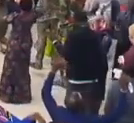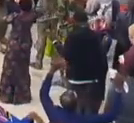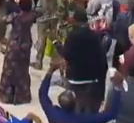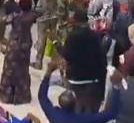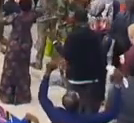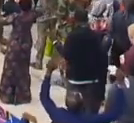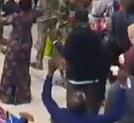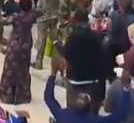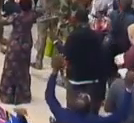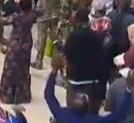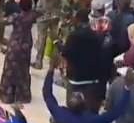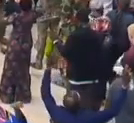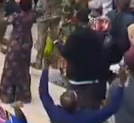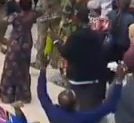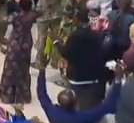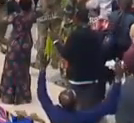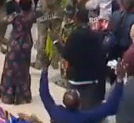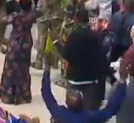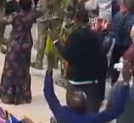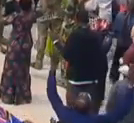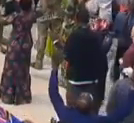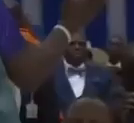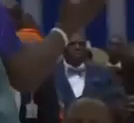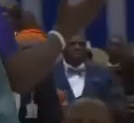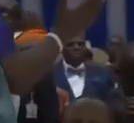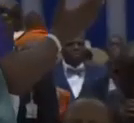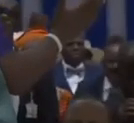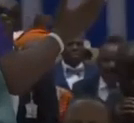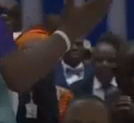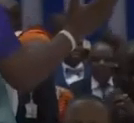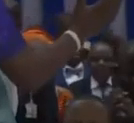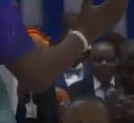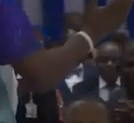Gba aliyo re loni.